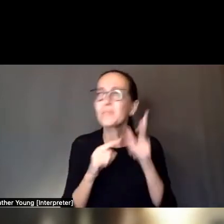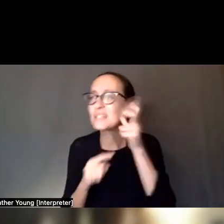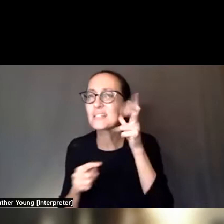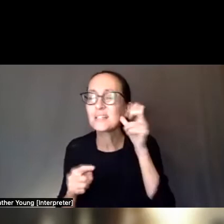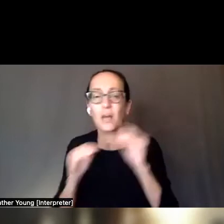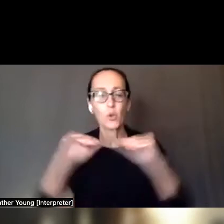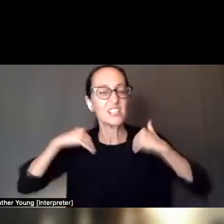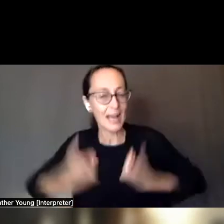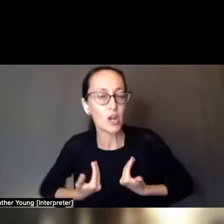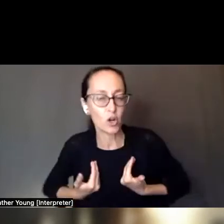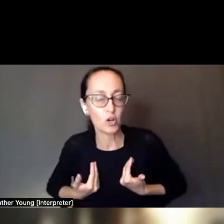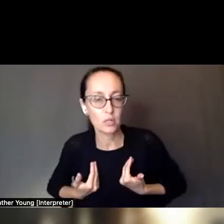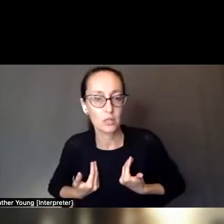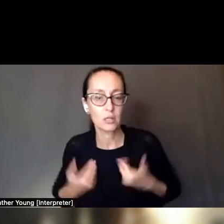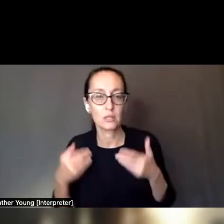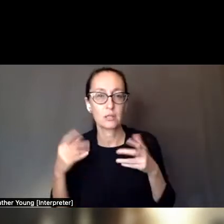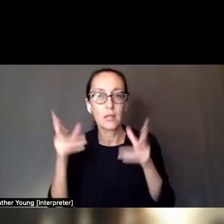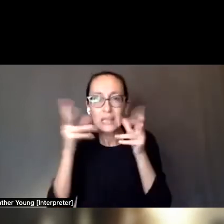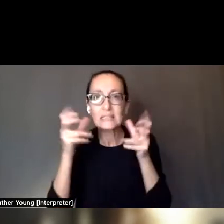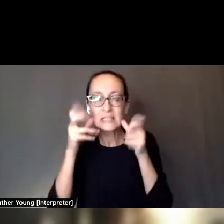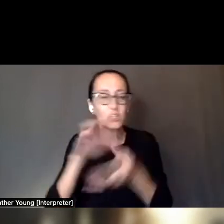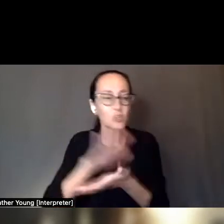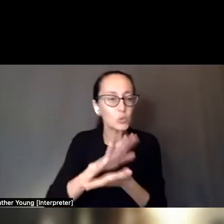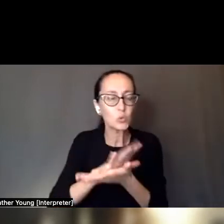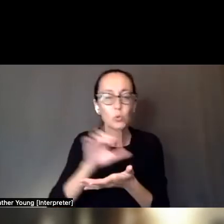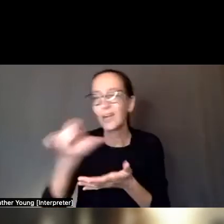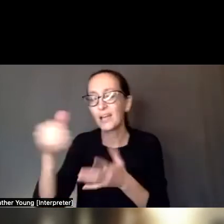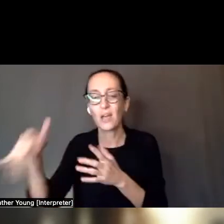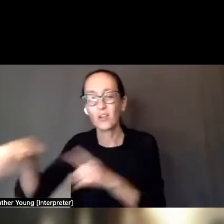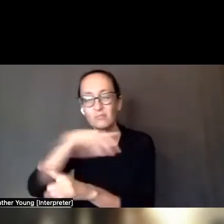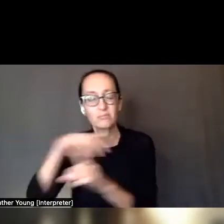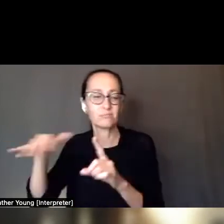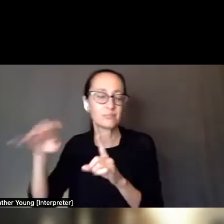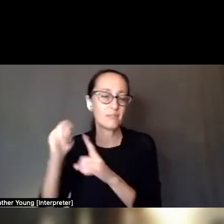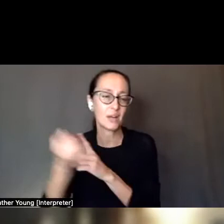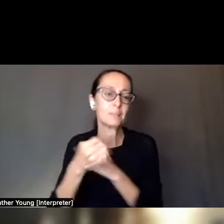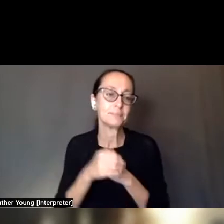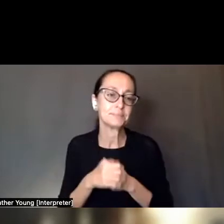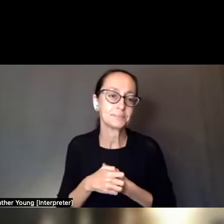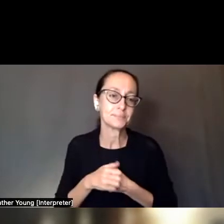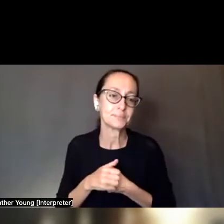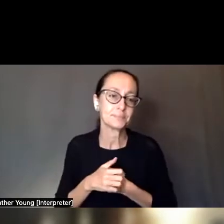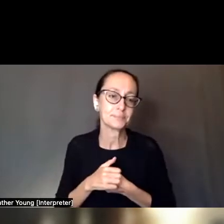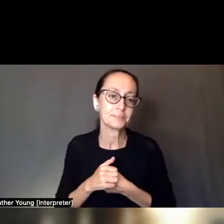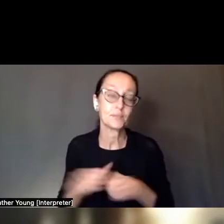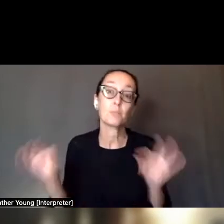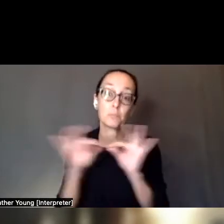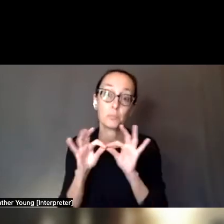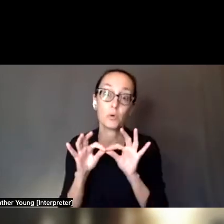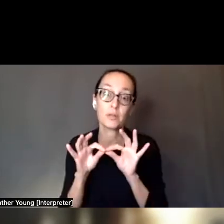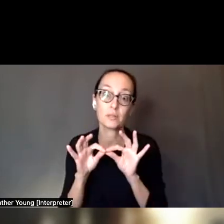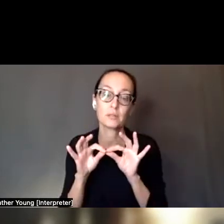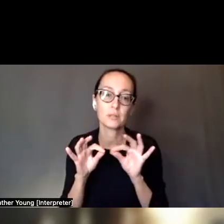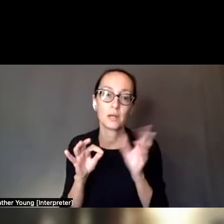during listening in school and in other places. So again, auditory therapy is strongly recommended for